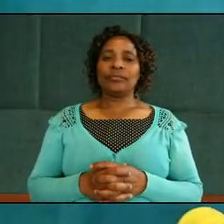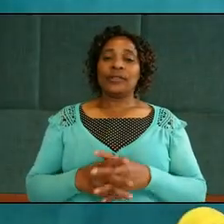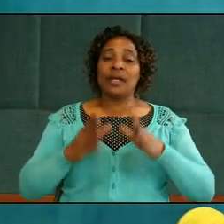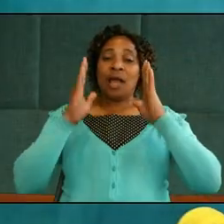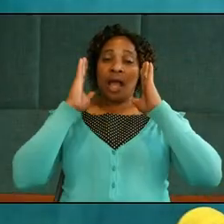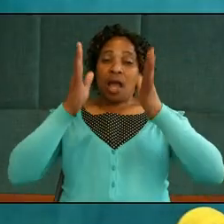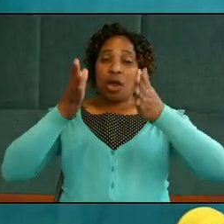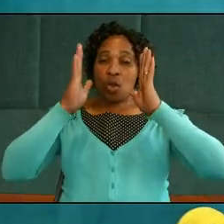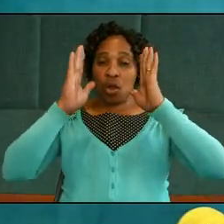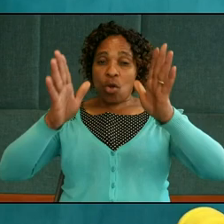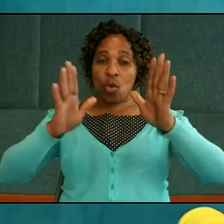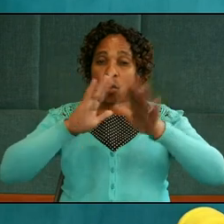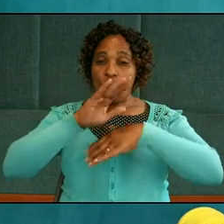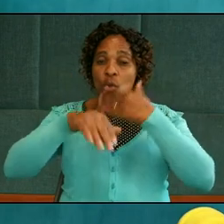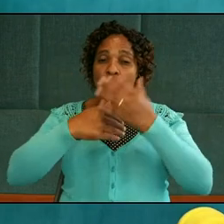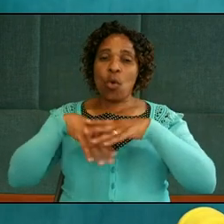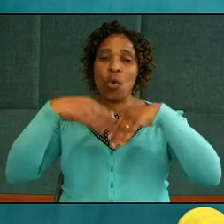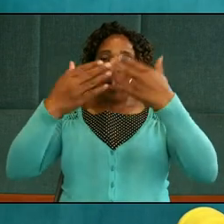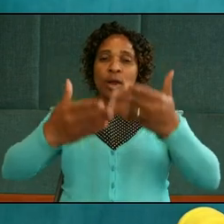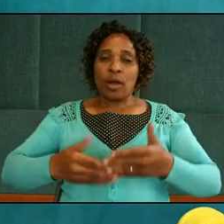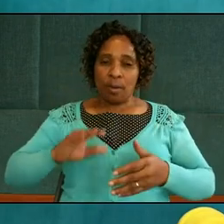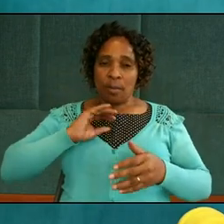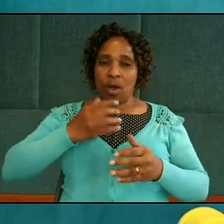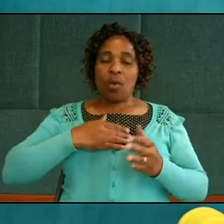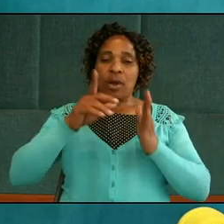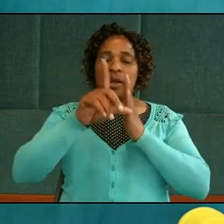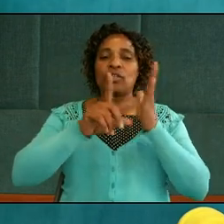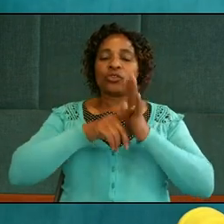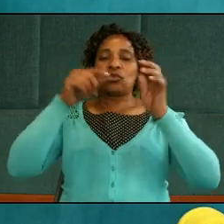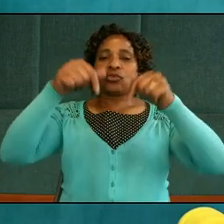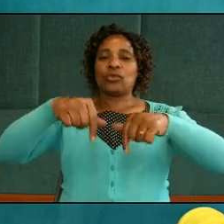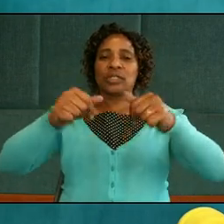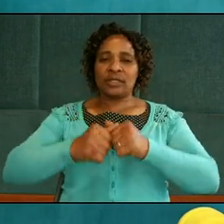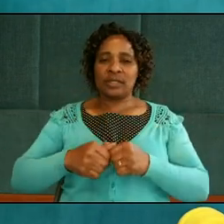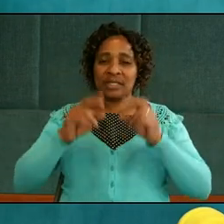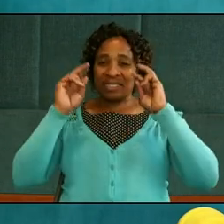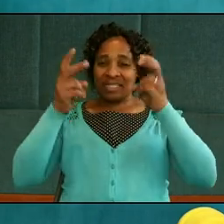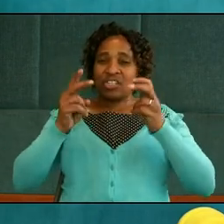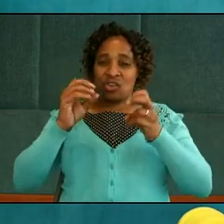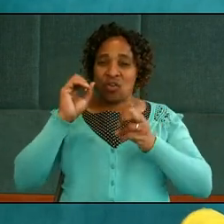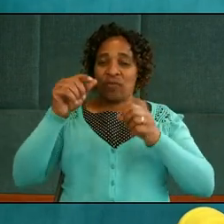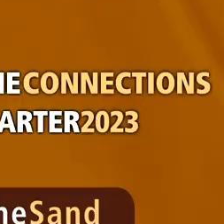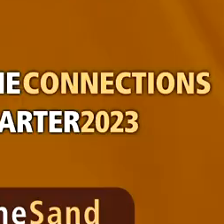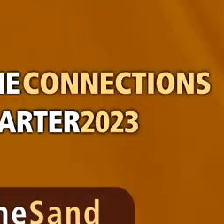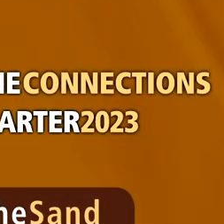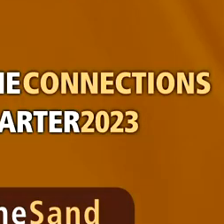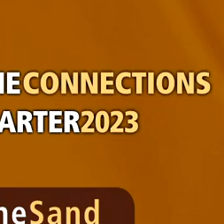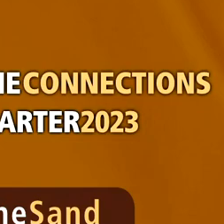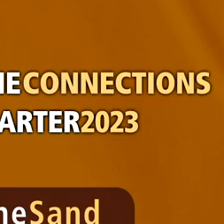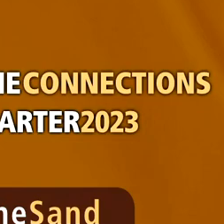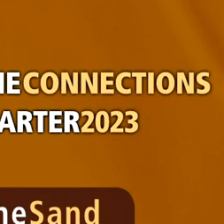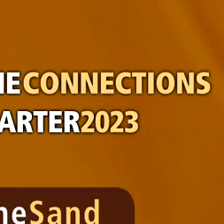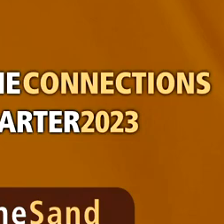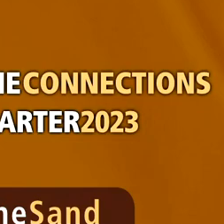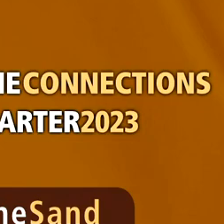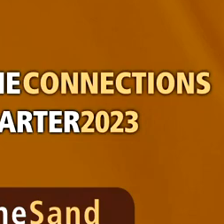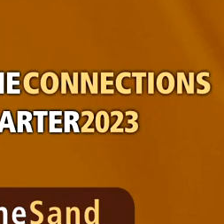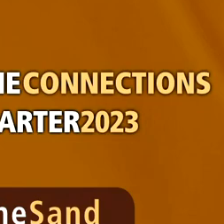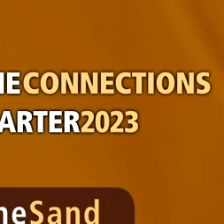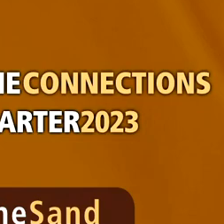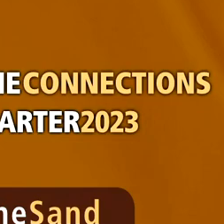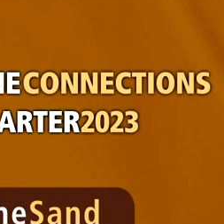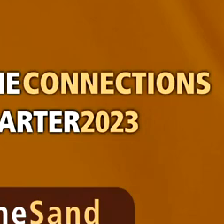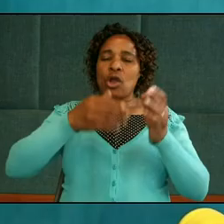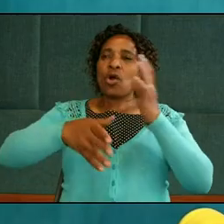Greetings to you all, and welcome to our lesson for today. The title of the lesson will be Knowing God's